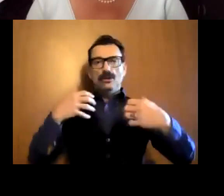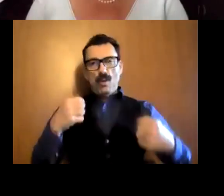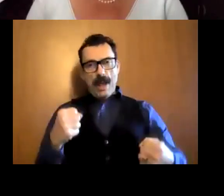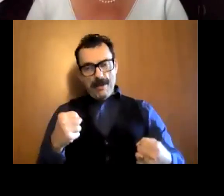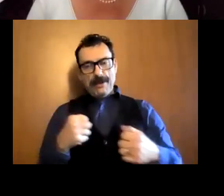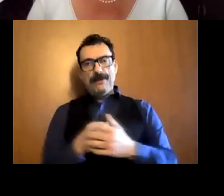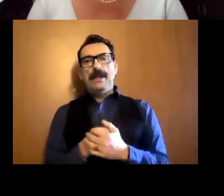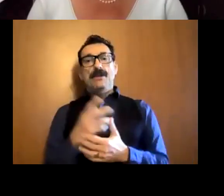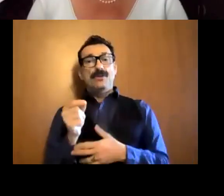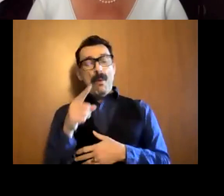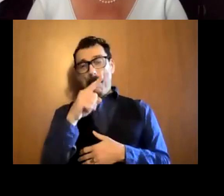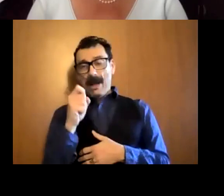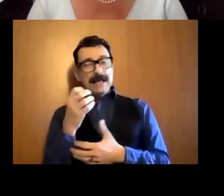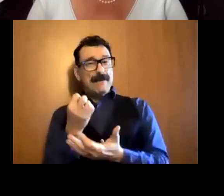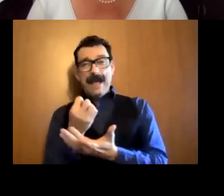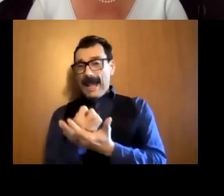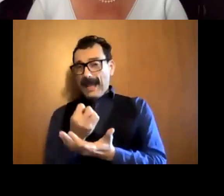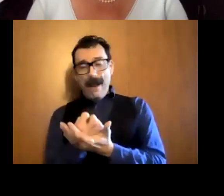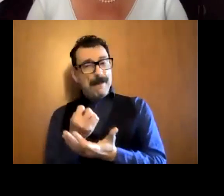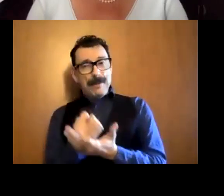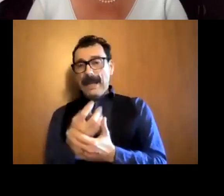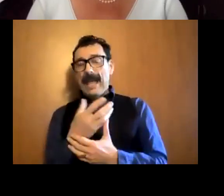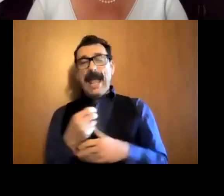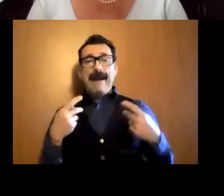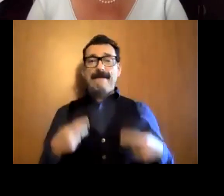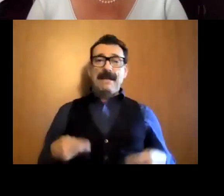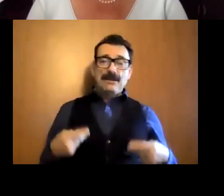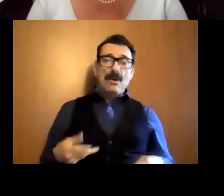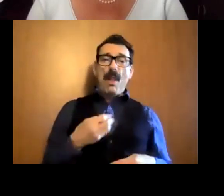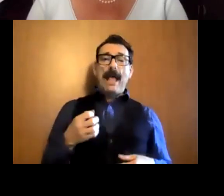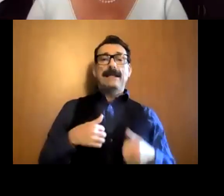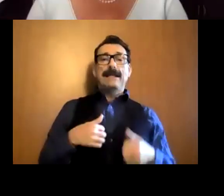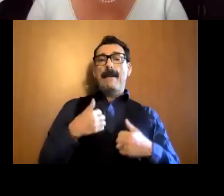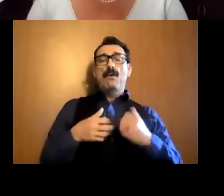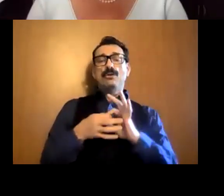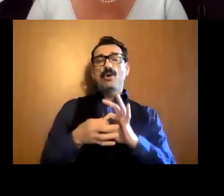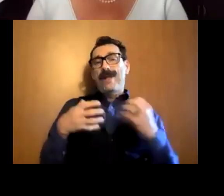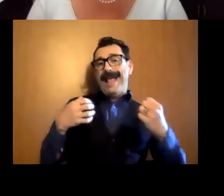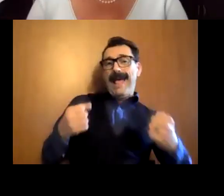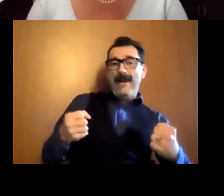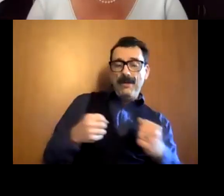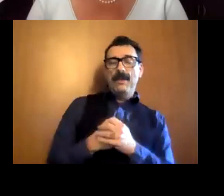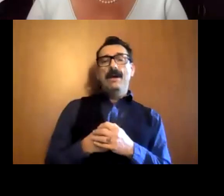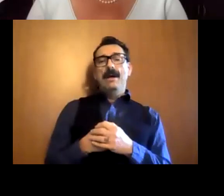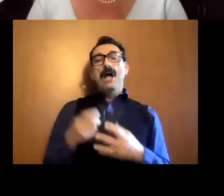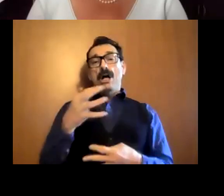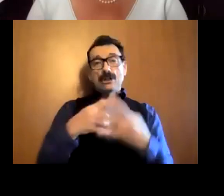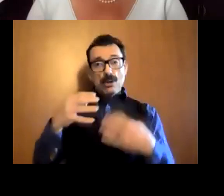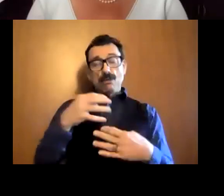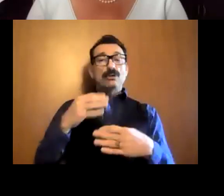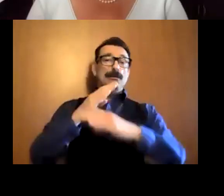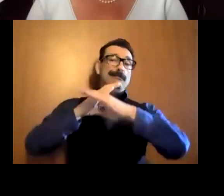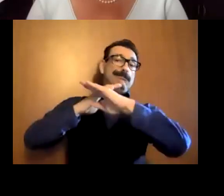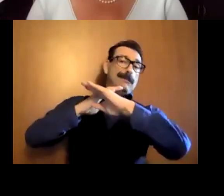economic, physical, and emotional health, and that wears on us over time. Social determinants of health for